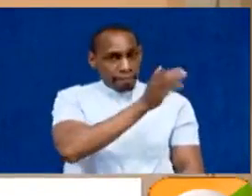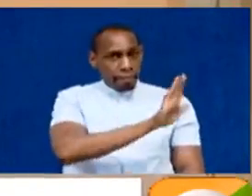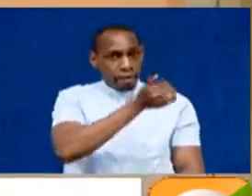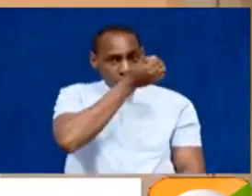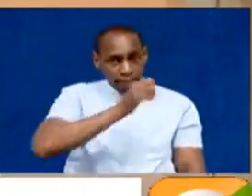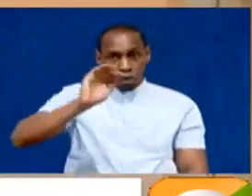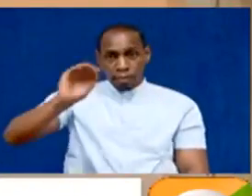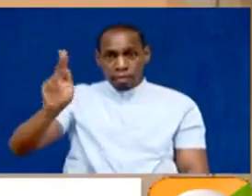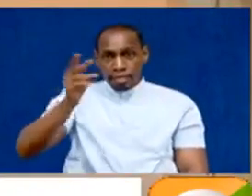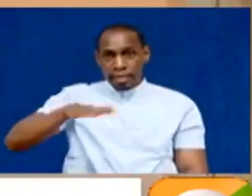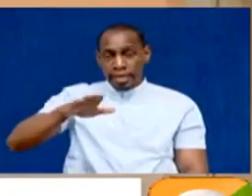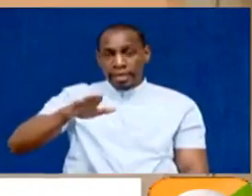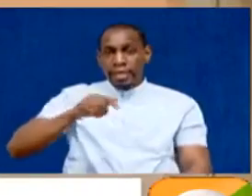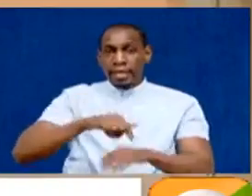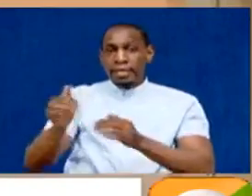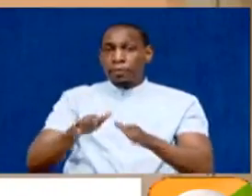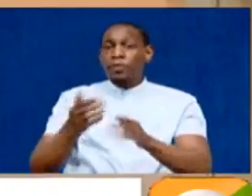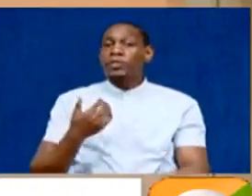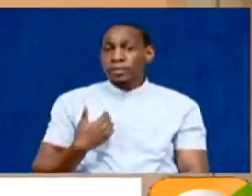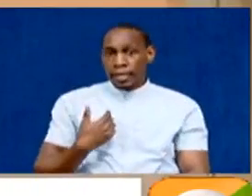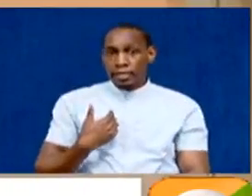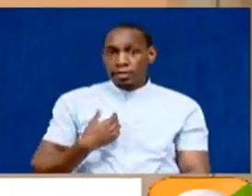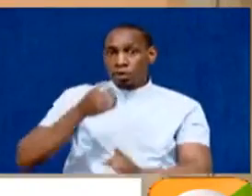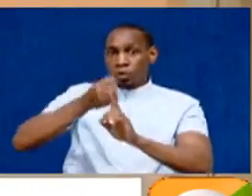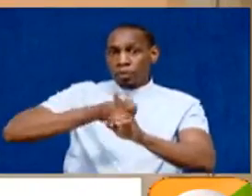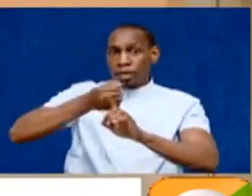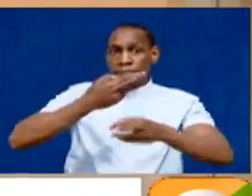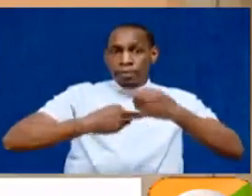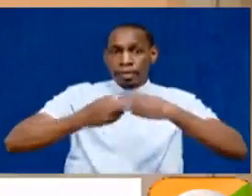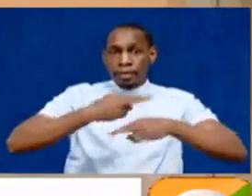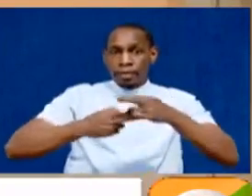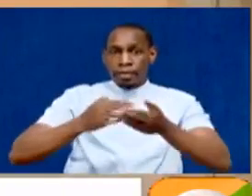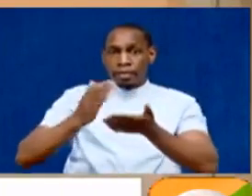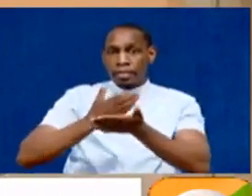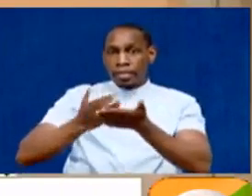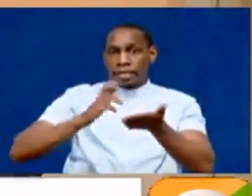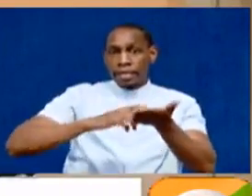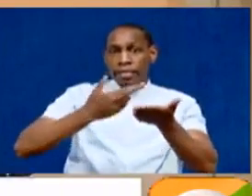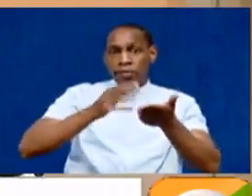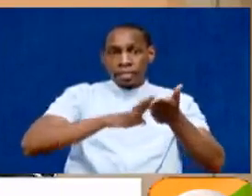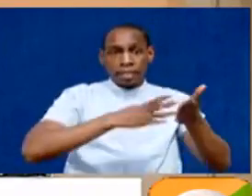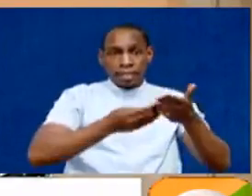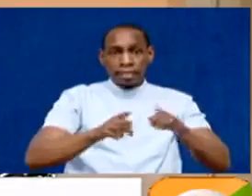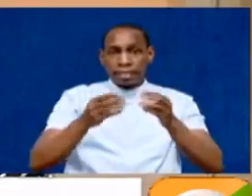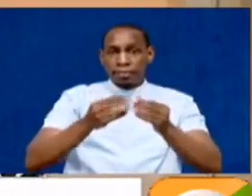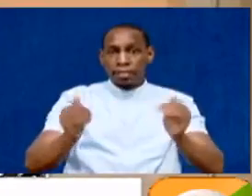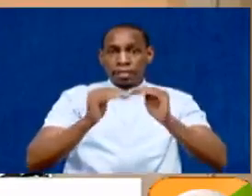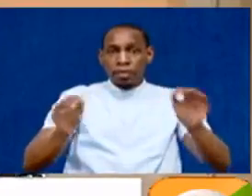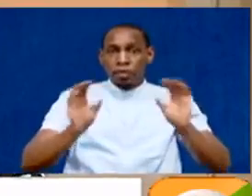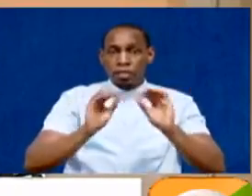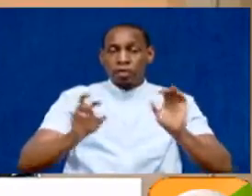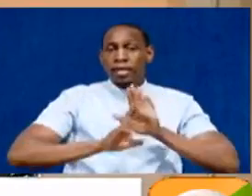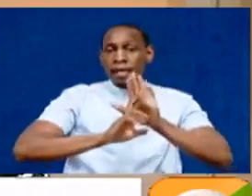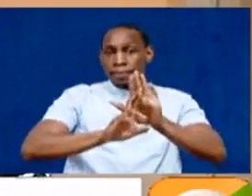neglecting the Mount Kenya region when there was an opportunity to push for review of the revenue sharing formula and a solution to inequality